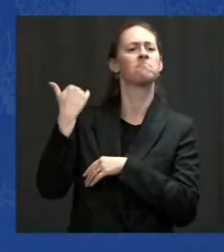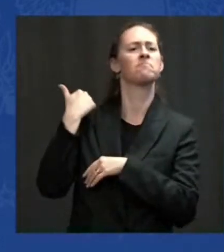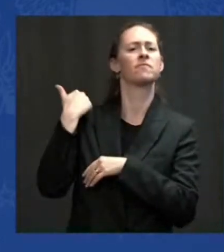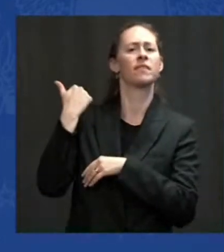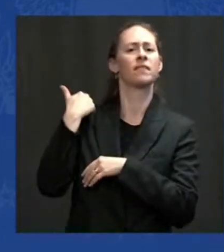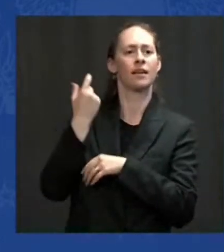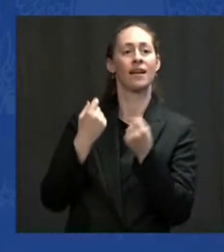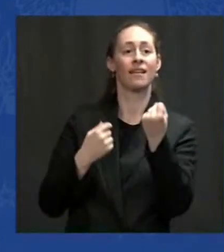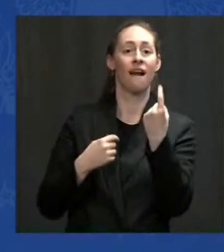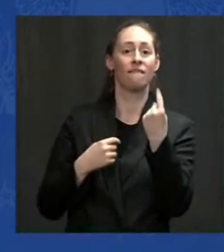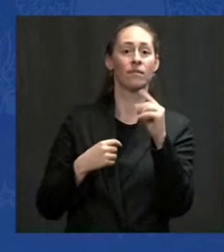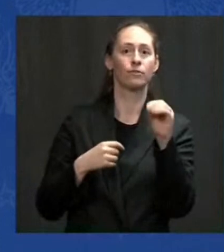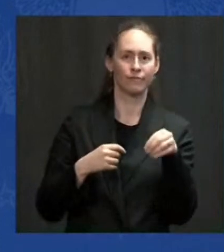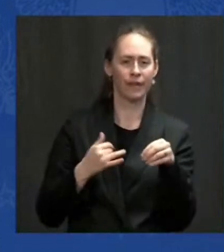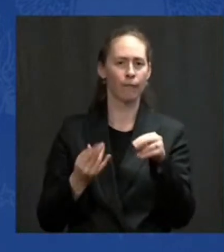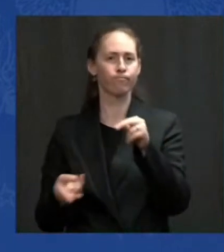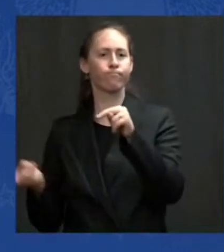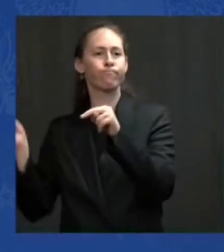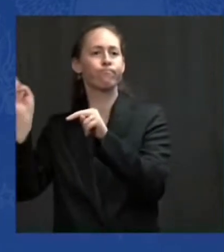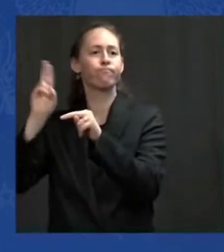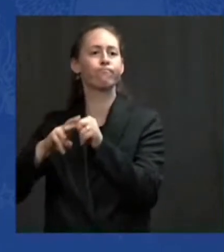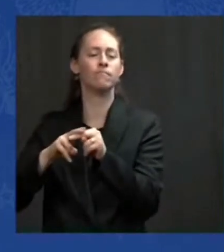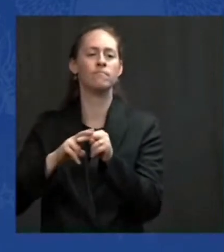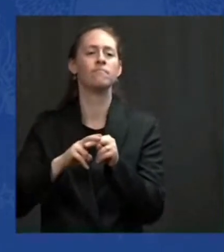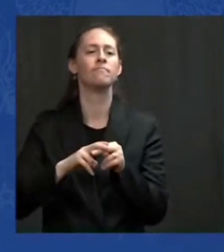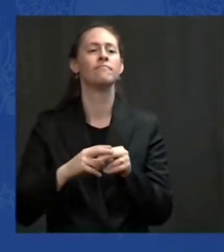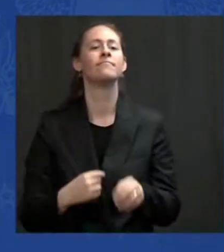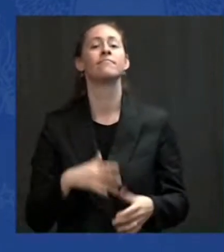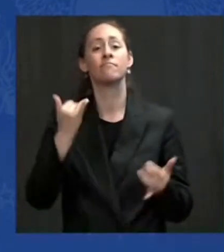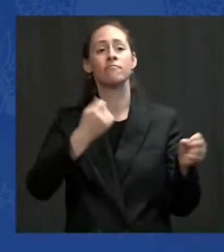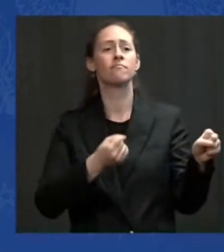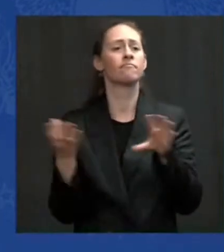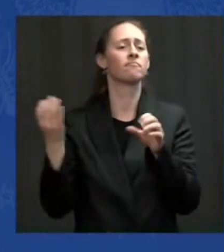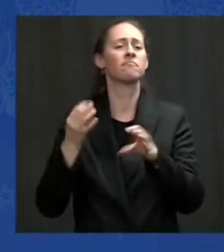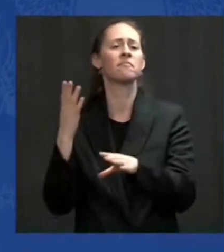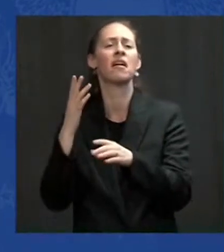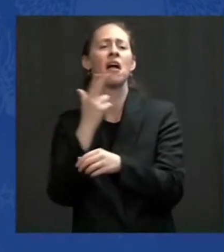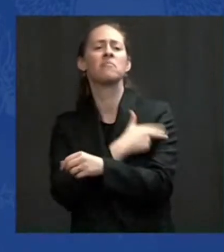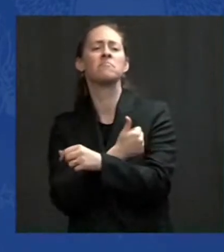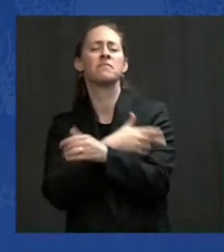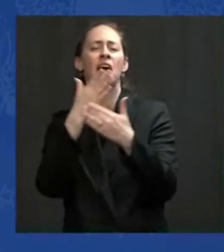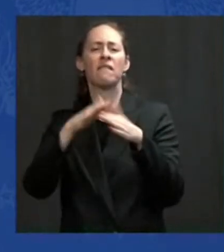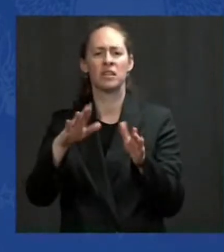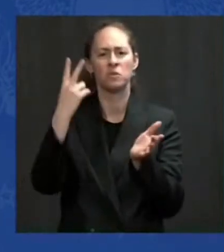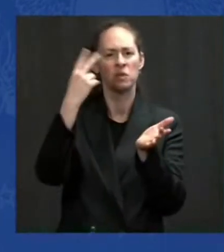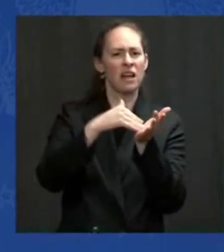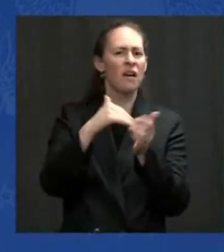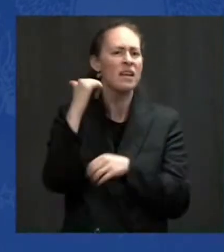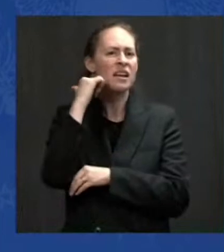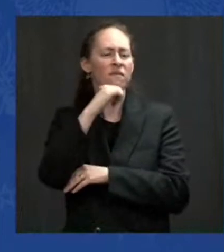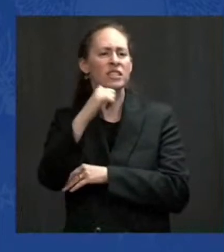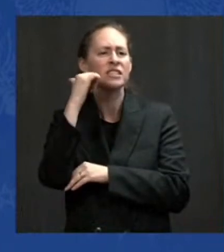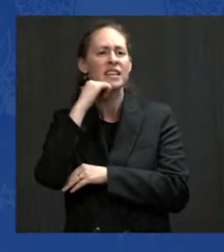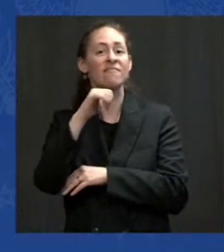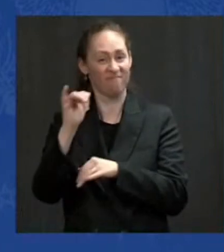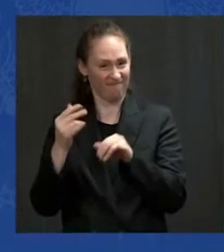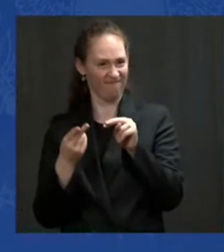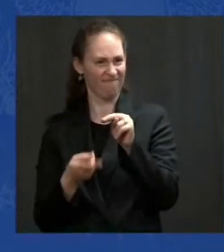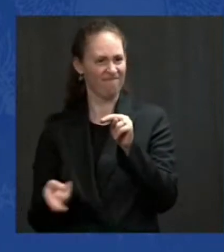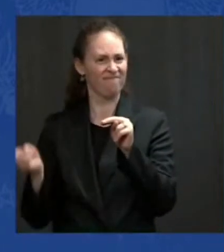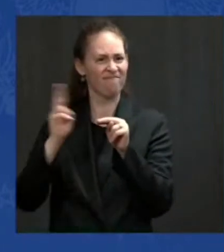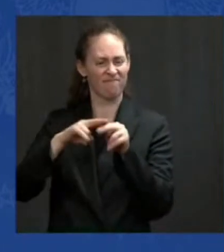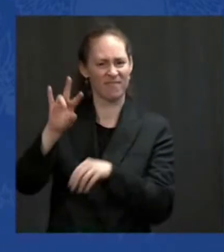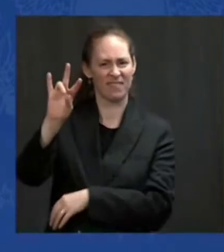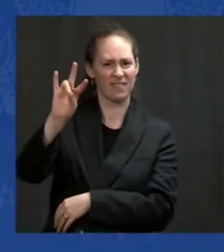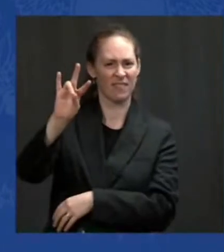7-day average of hospital admissions is about 2,000 per day. This also represents an increase of about 7% from the